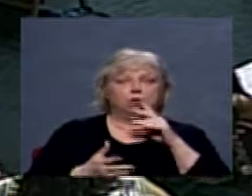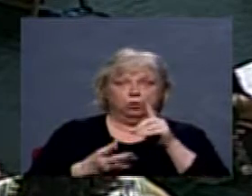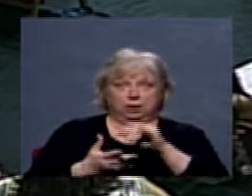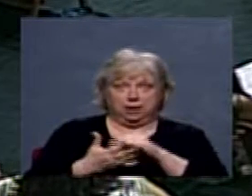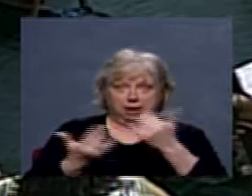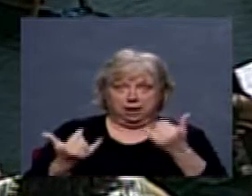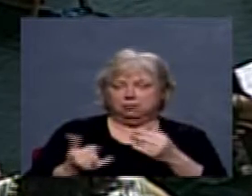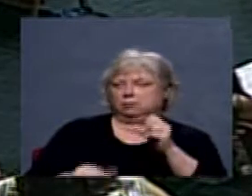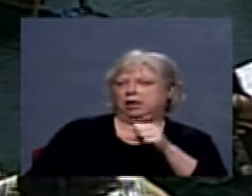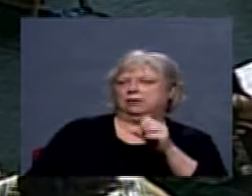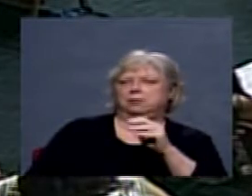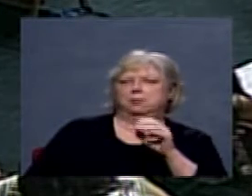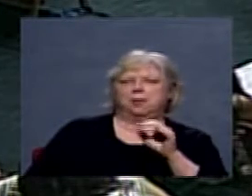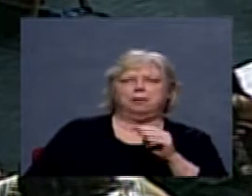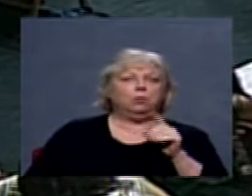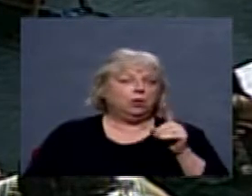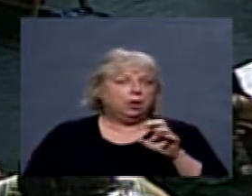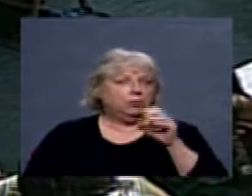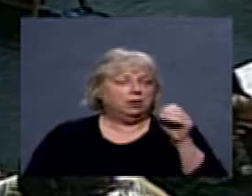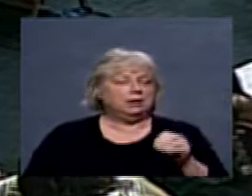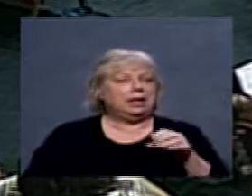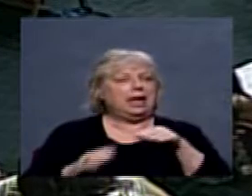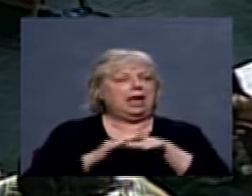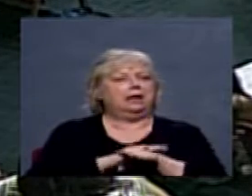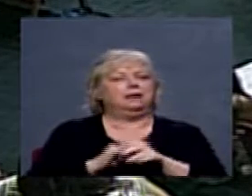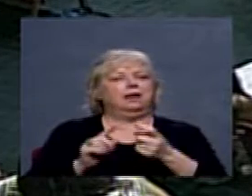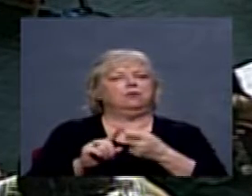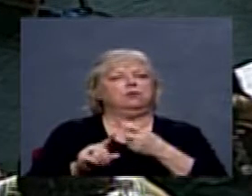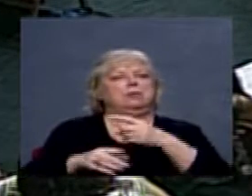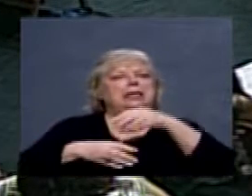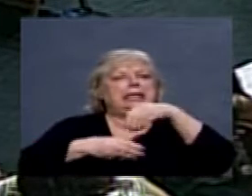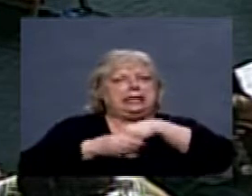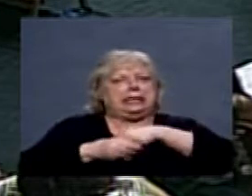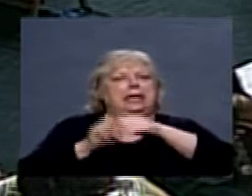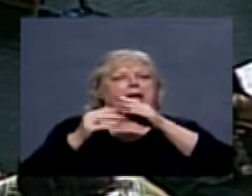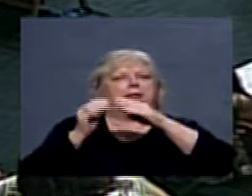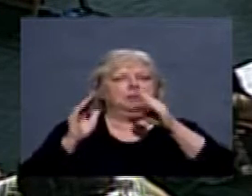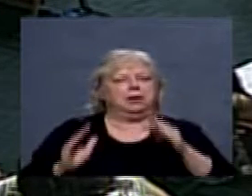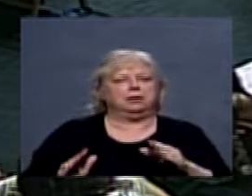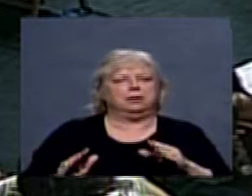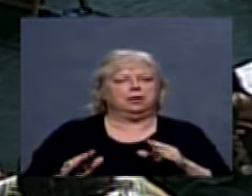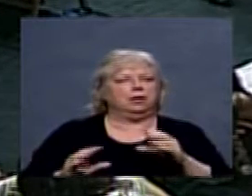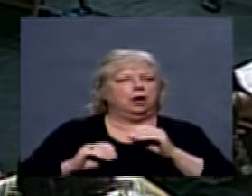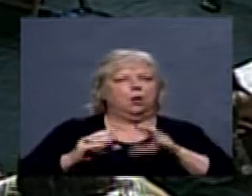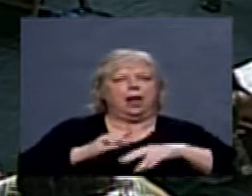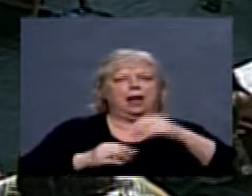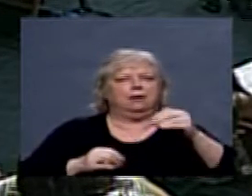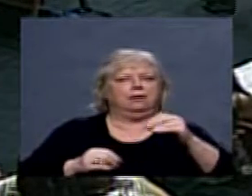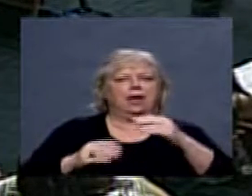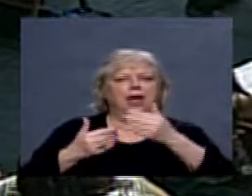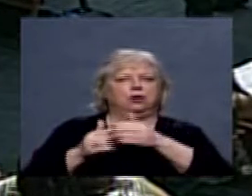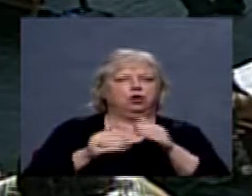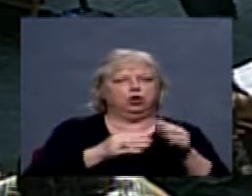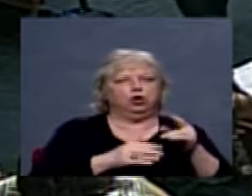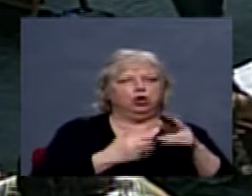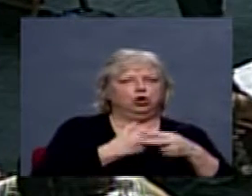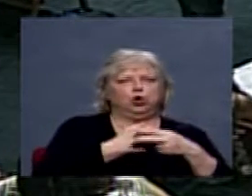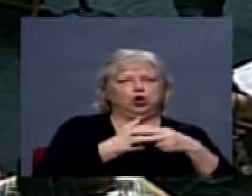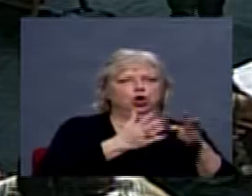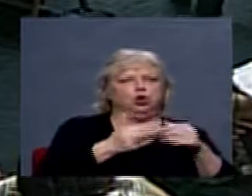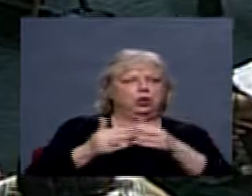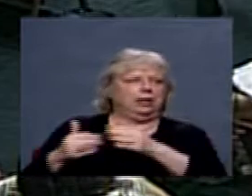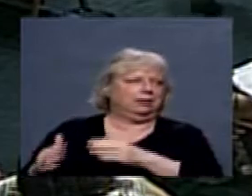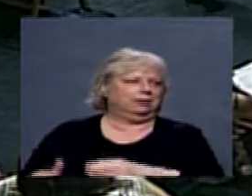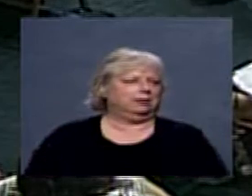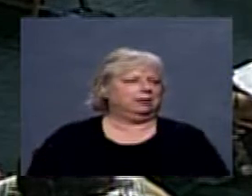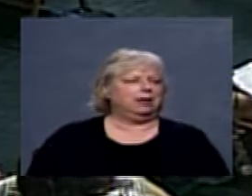that now, okay? Yes, ma'am. 100% access will be from inside only. Correct. I have a question before you leave, unless somebody